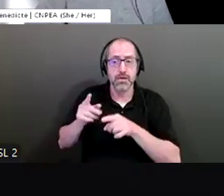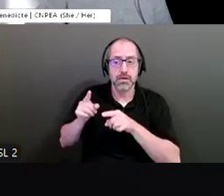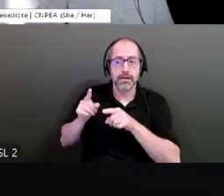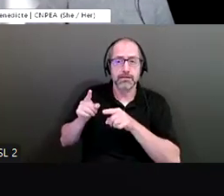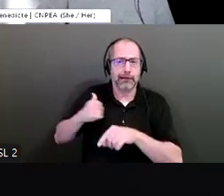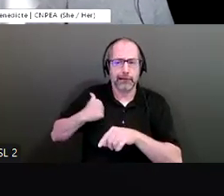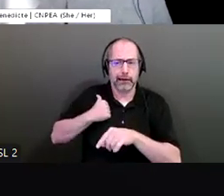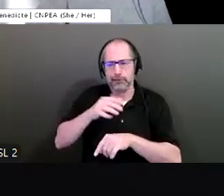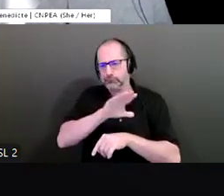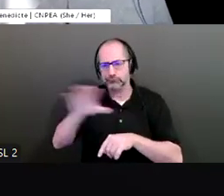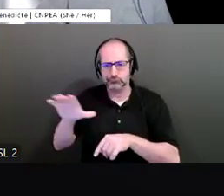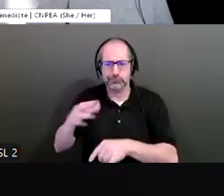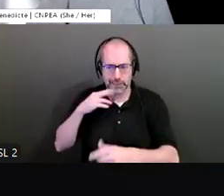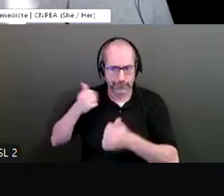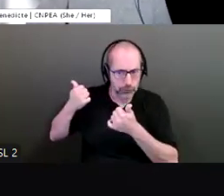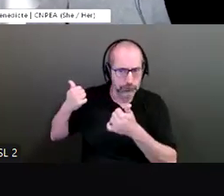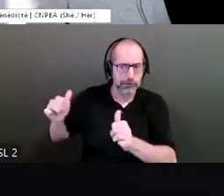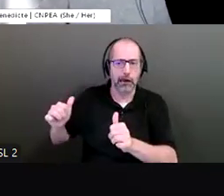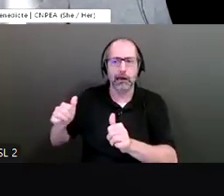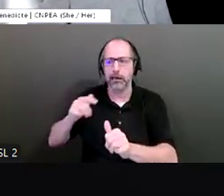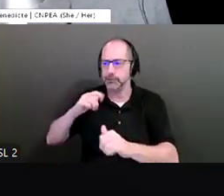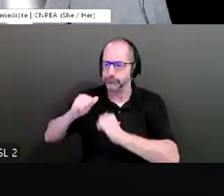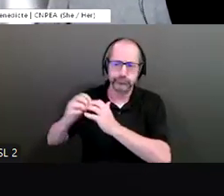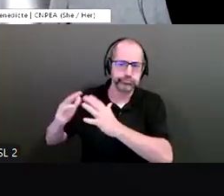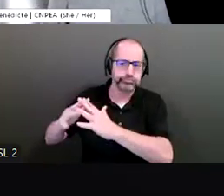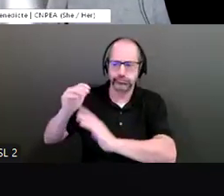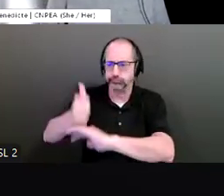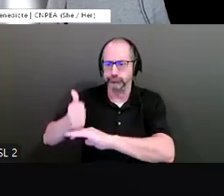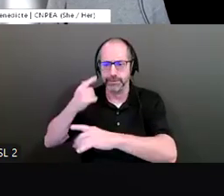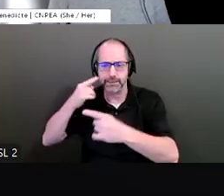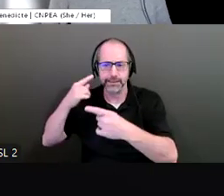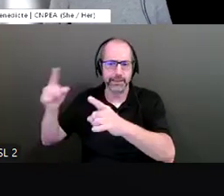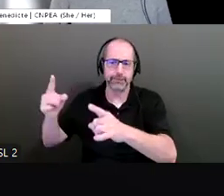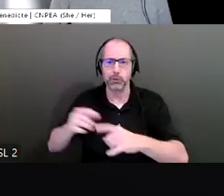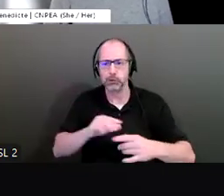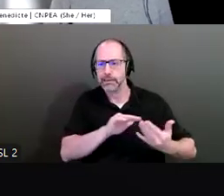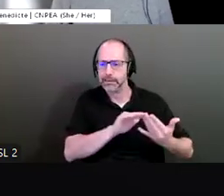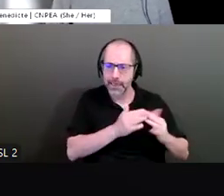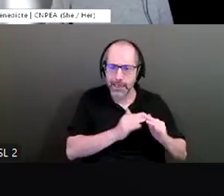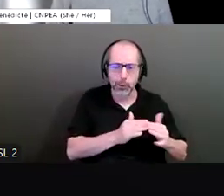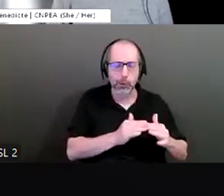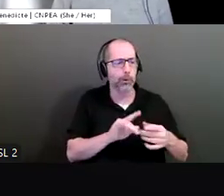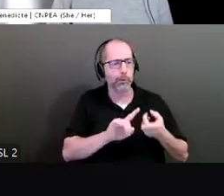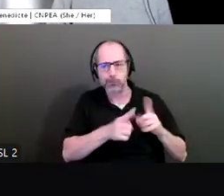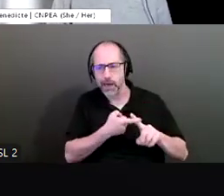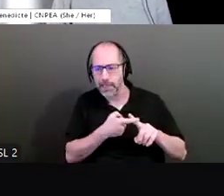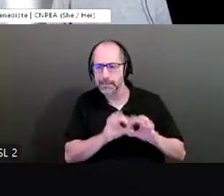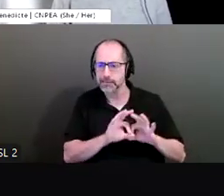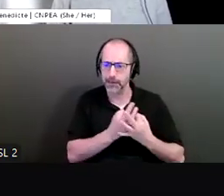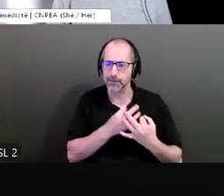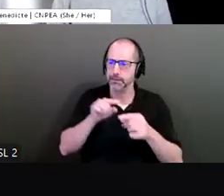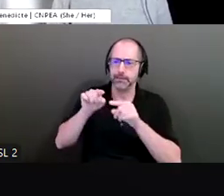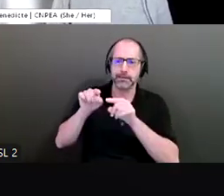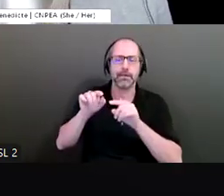tested and applied across the country many times over. Neighbors, Friends, and Family for older adults is a